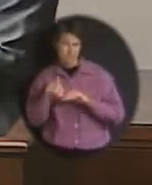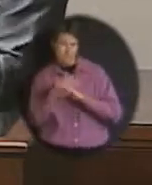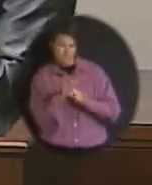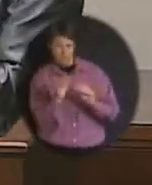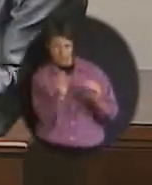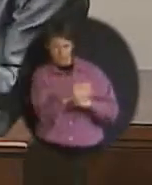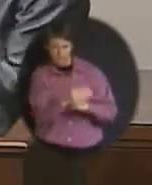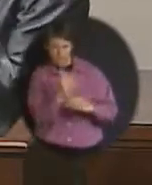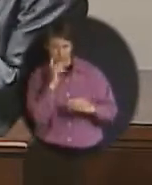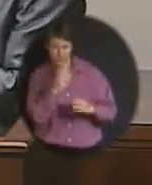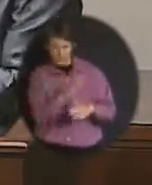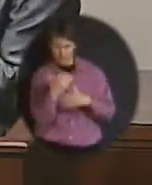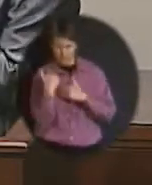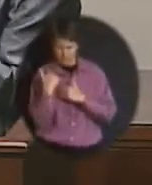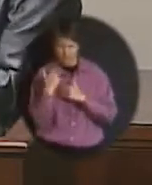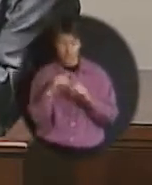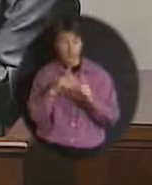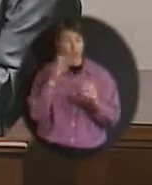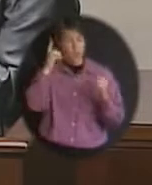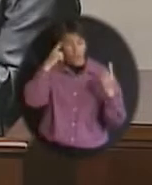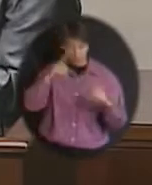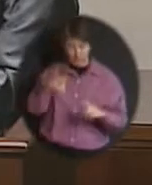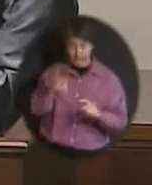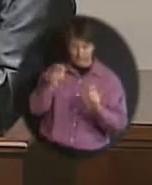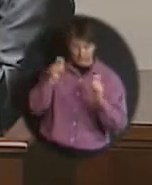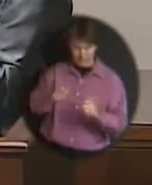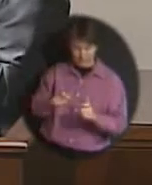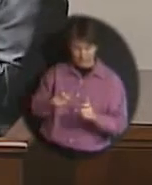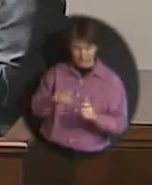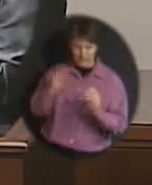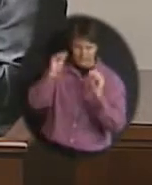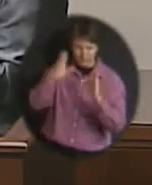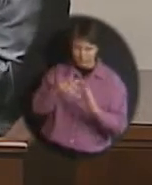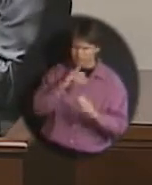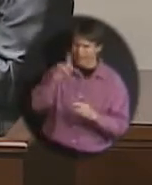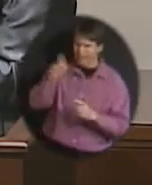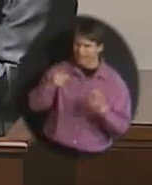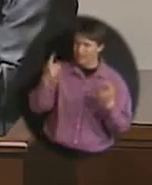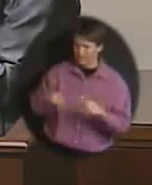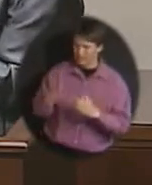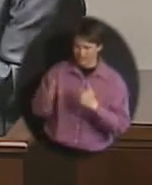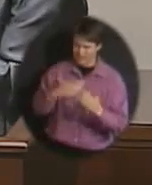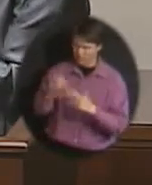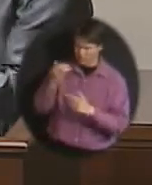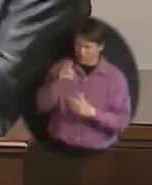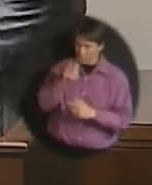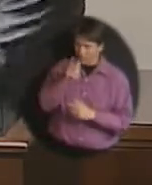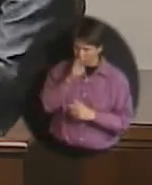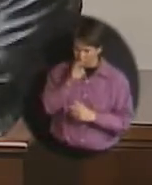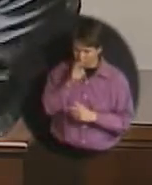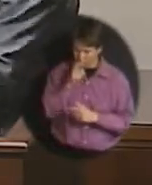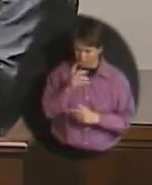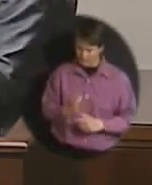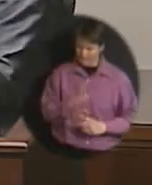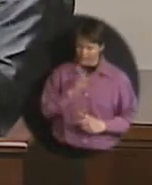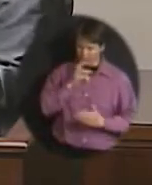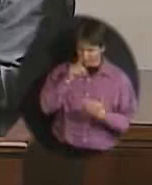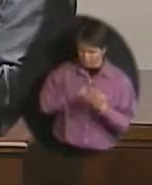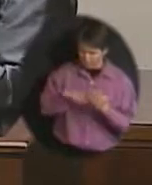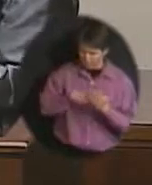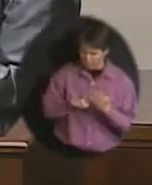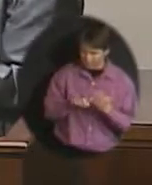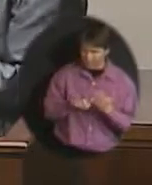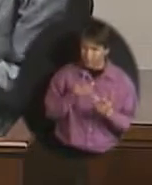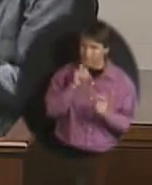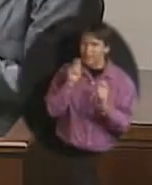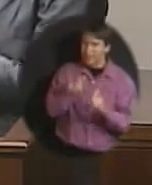But I agree with you. The immediate response and assurance from the teacher is going to have to happen regardless of who does the formal investigation part.